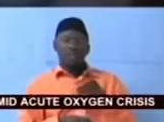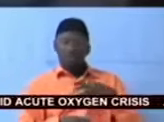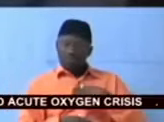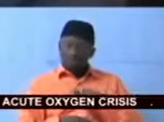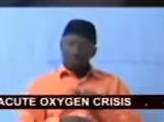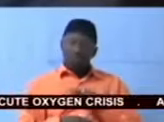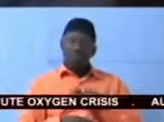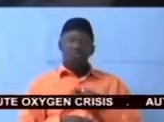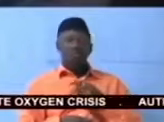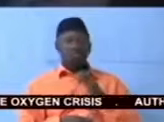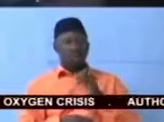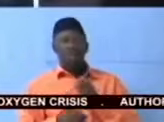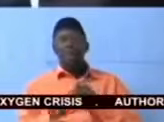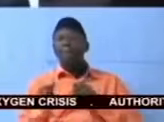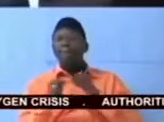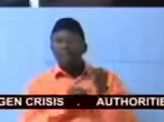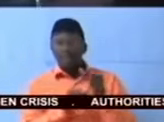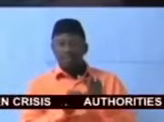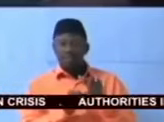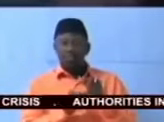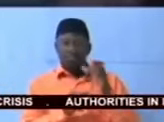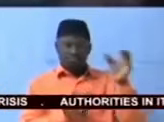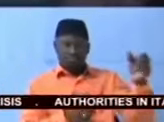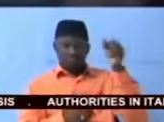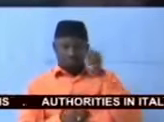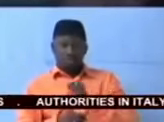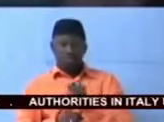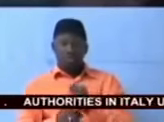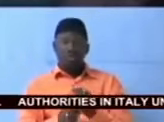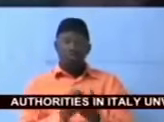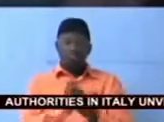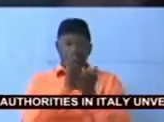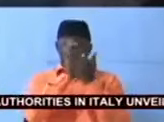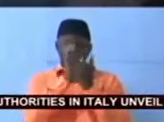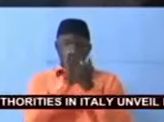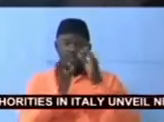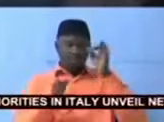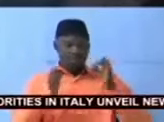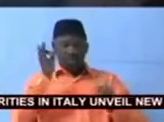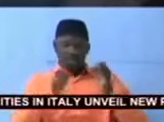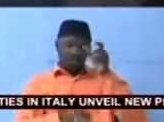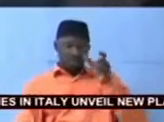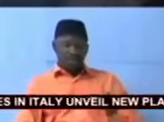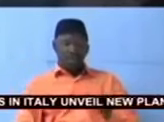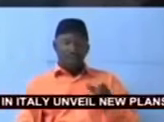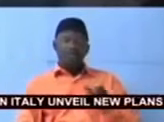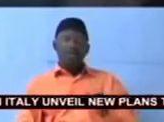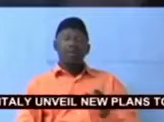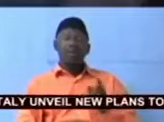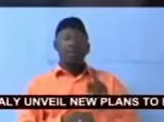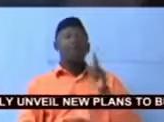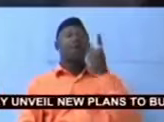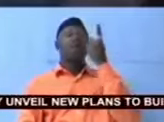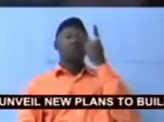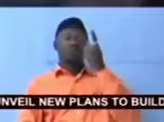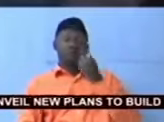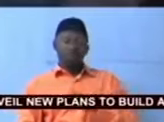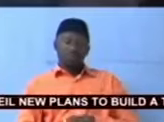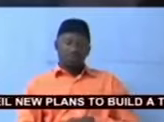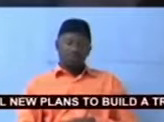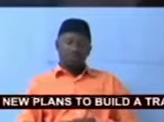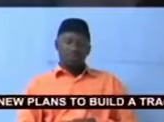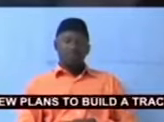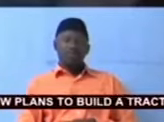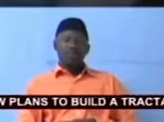to arrange them first before a magistrate. Li ngeen def na moy ñene dal ñu gëna rafété moy nga ñak leena agalé ci benn magistrate who